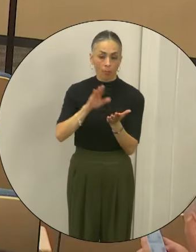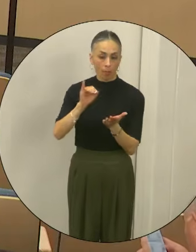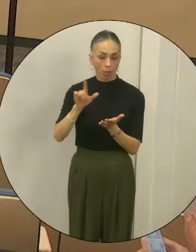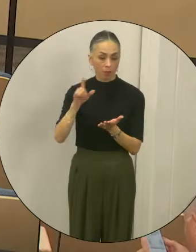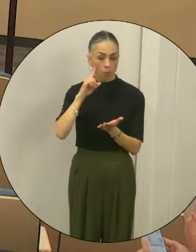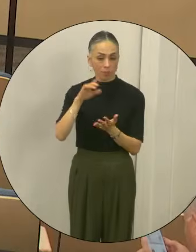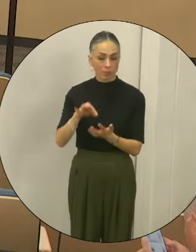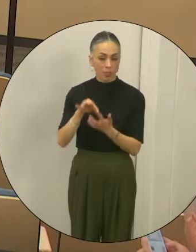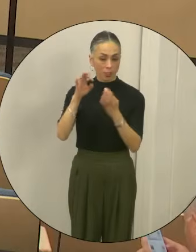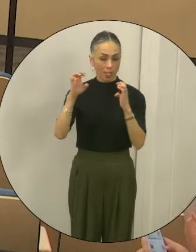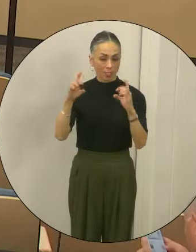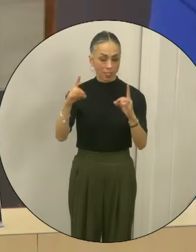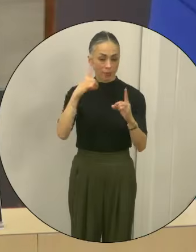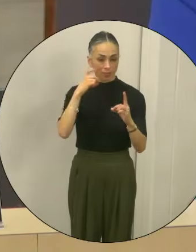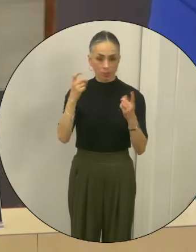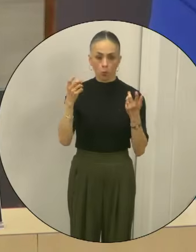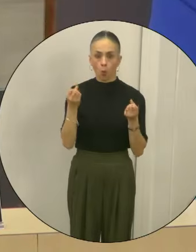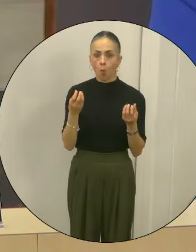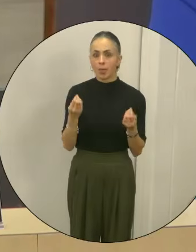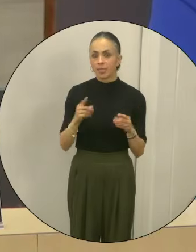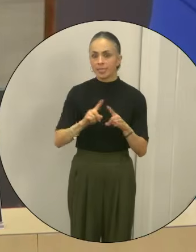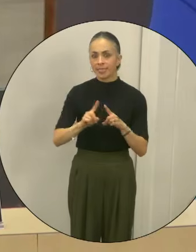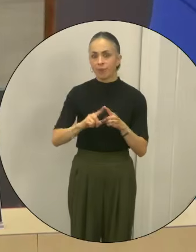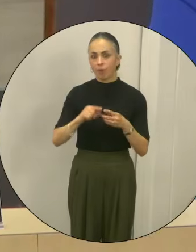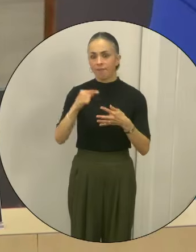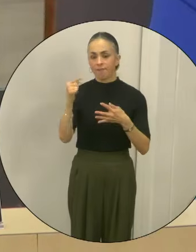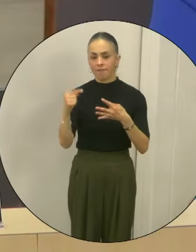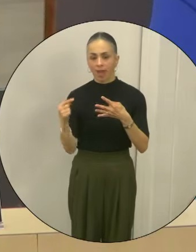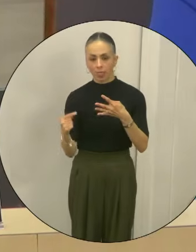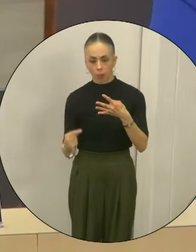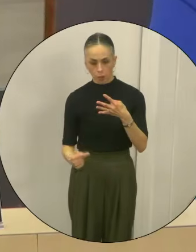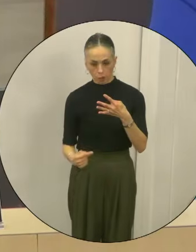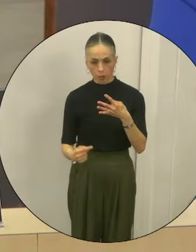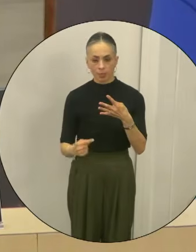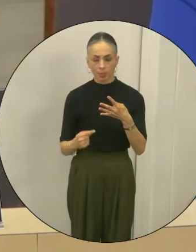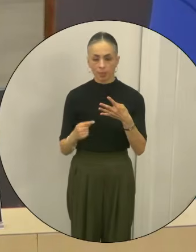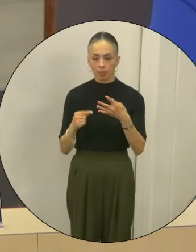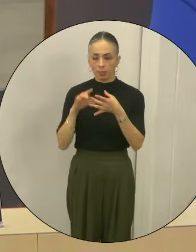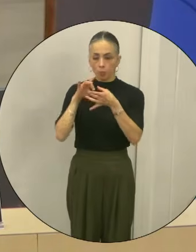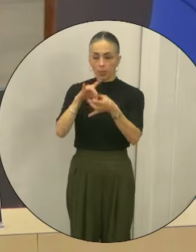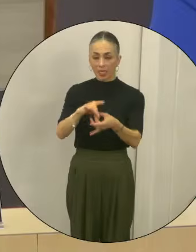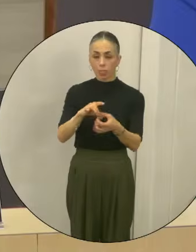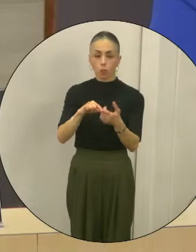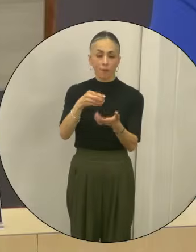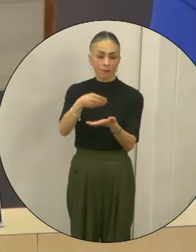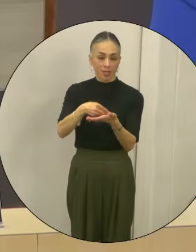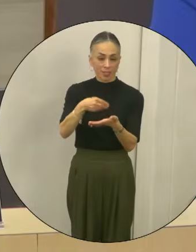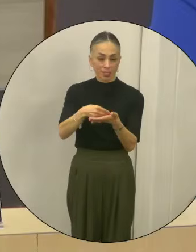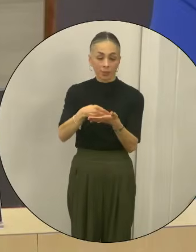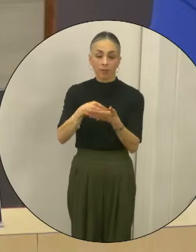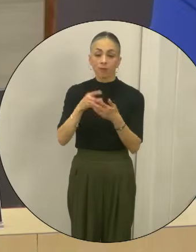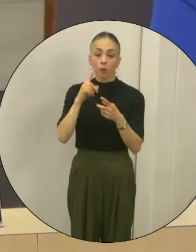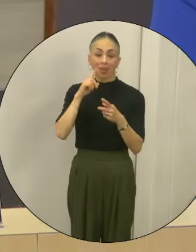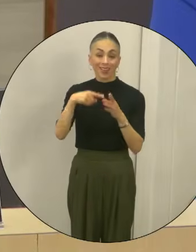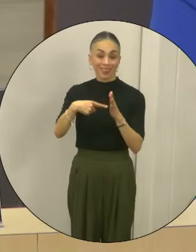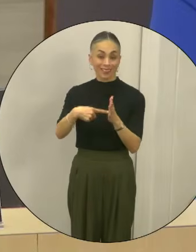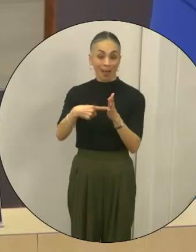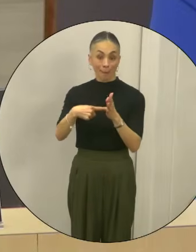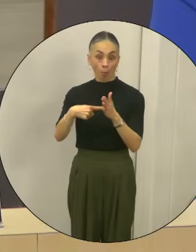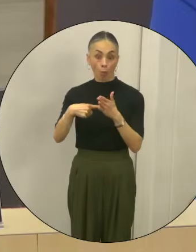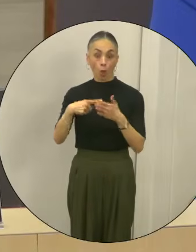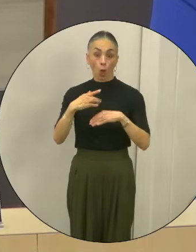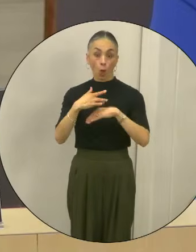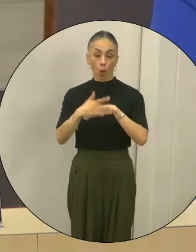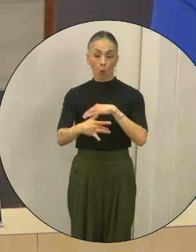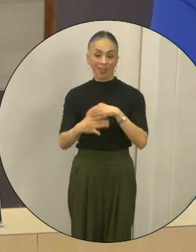so many different factors, especially when we talk about funding. So for example, if you want early intervention programs, that's